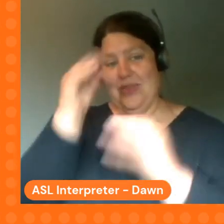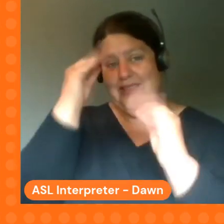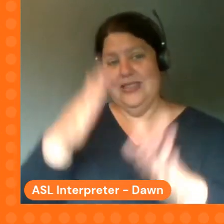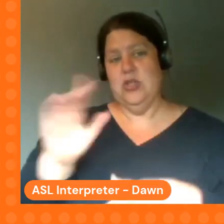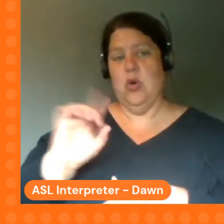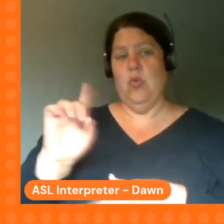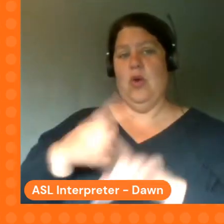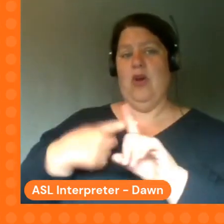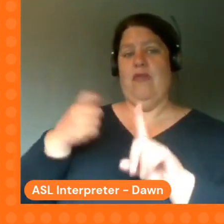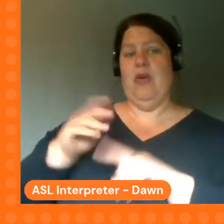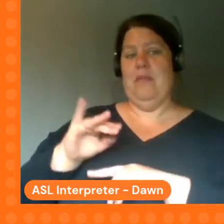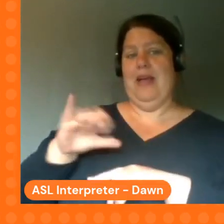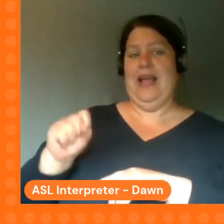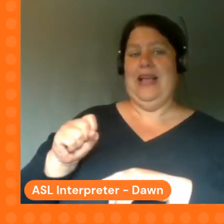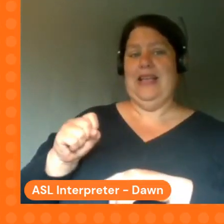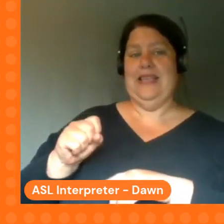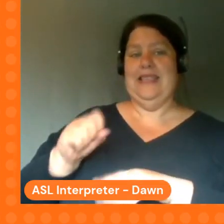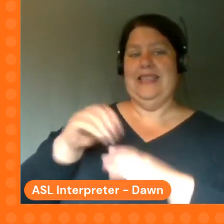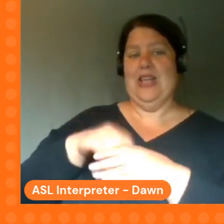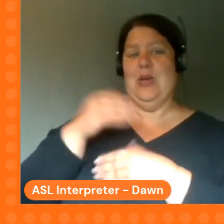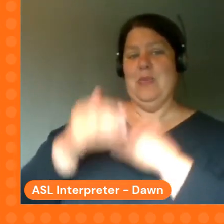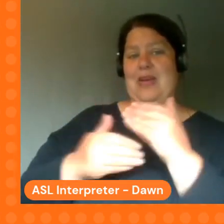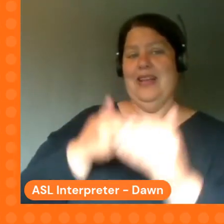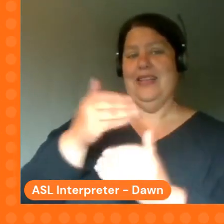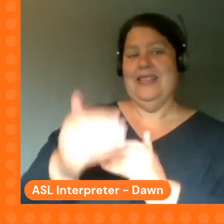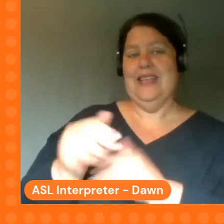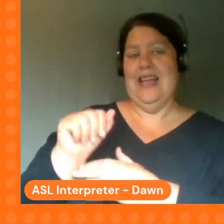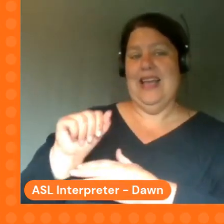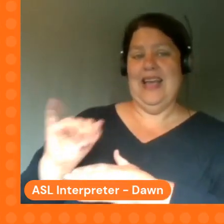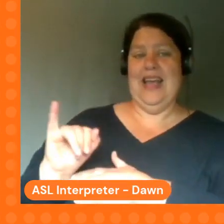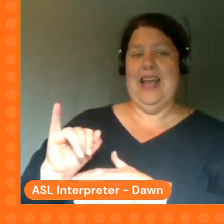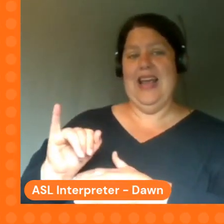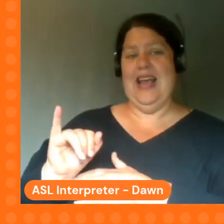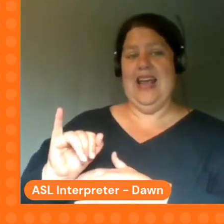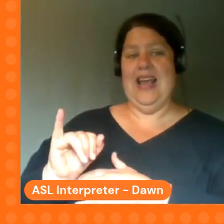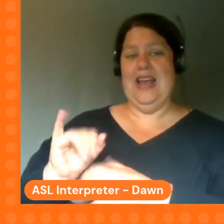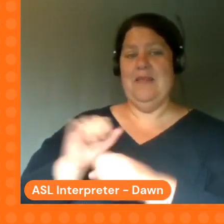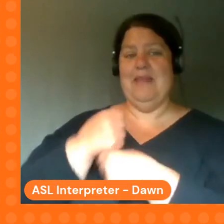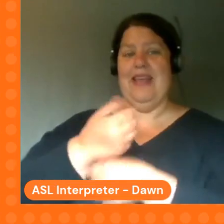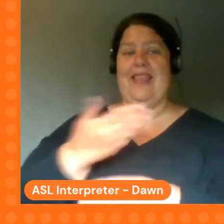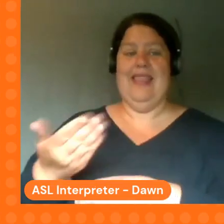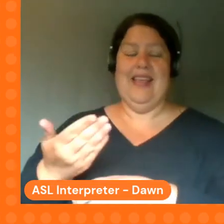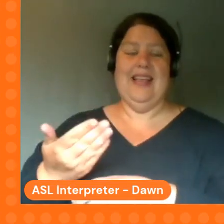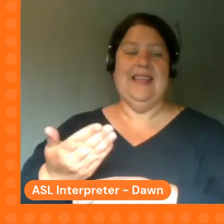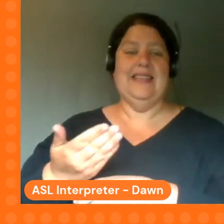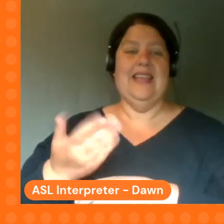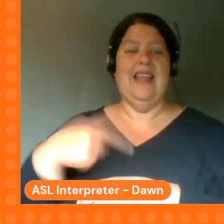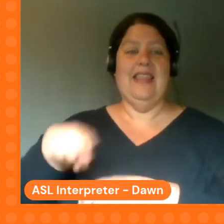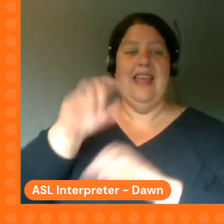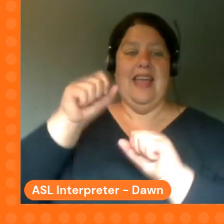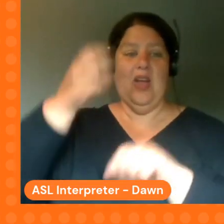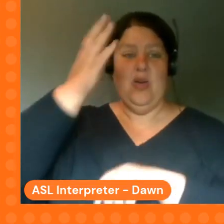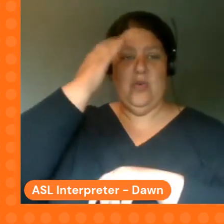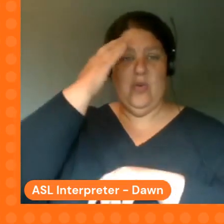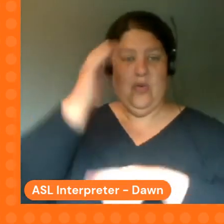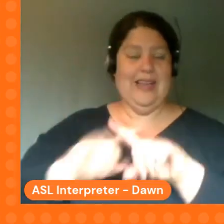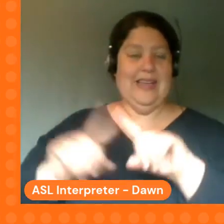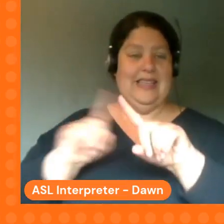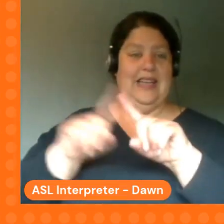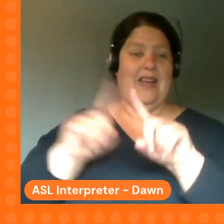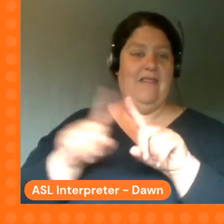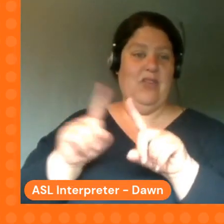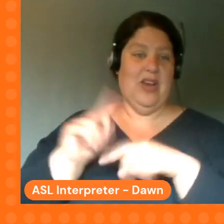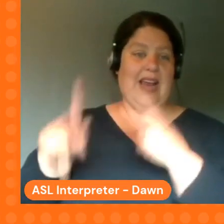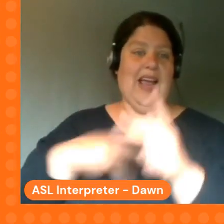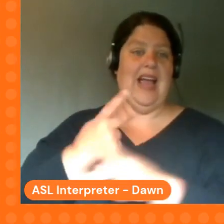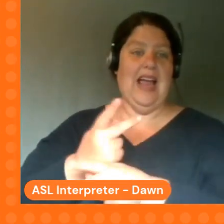process of AI generating things, so they can aware of different sorts of bias that are